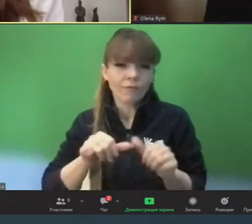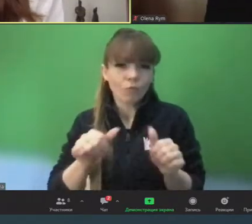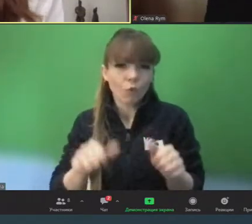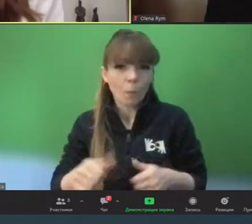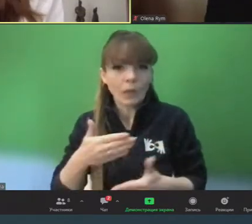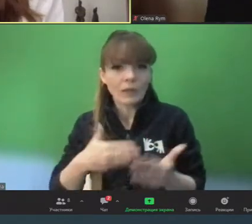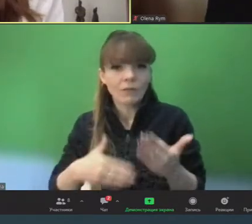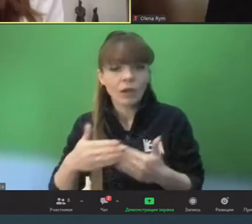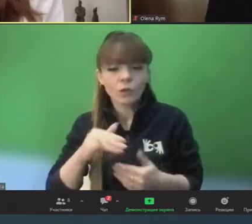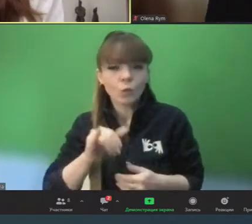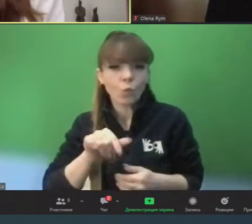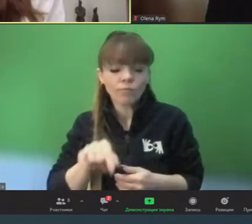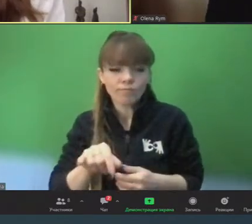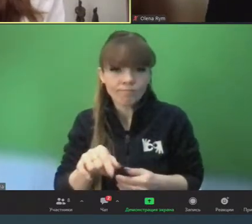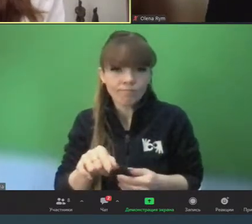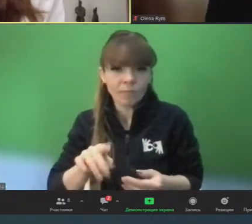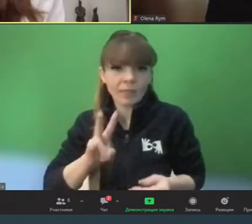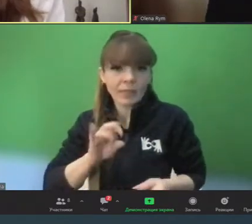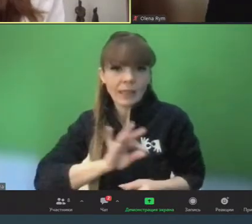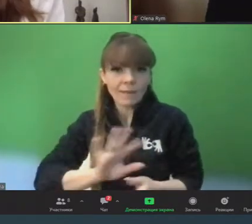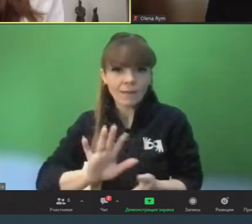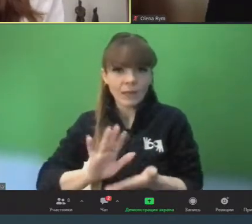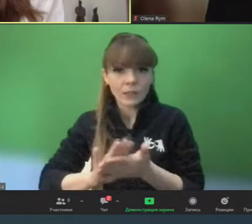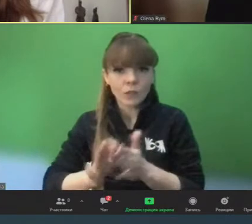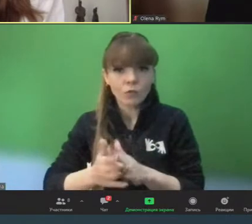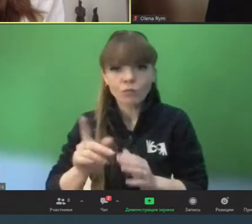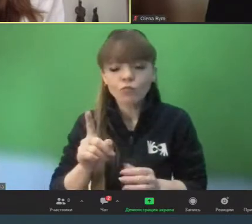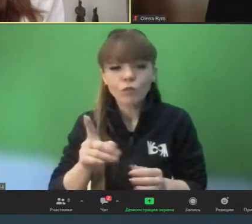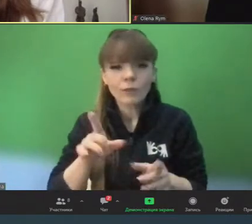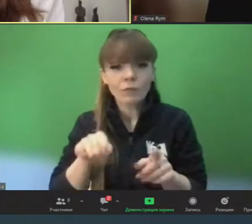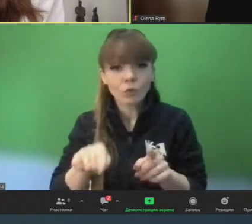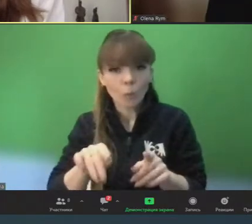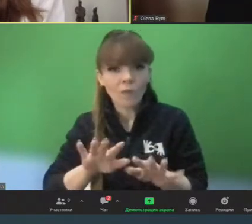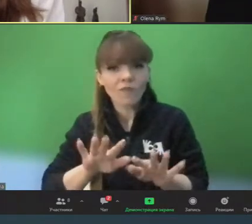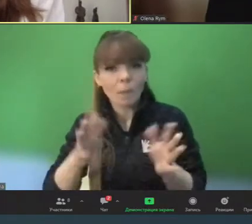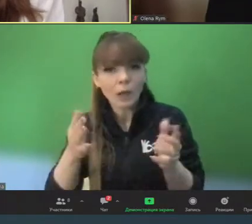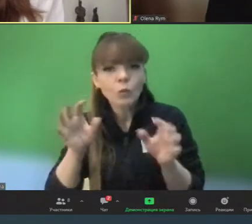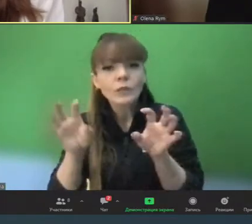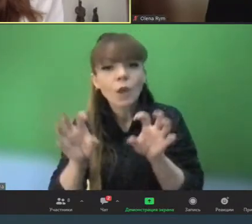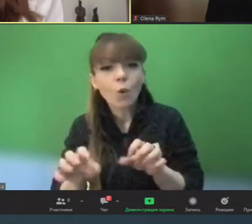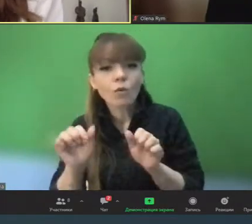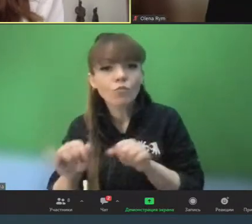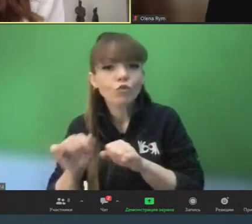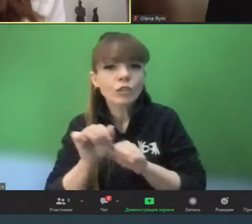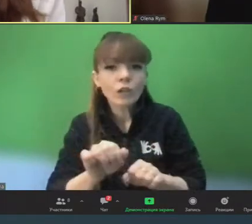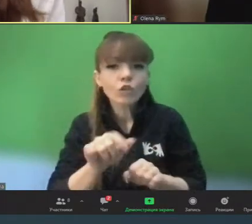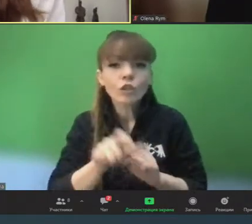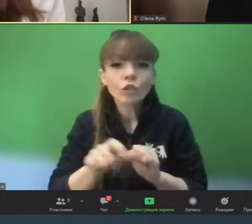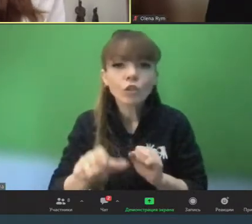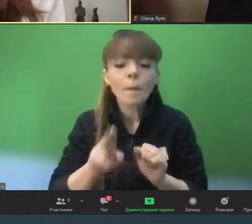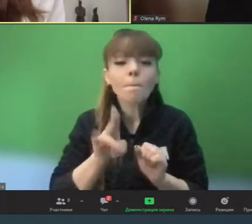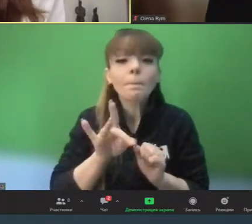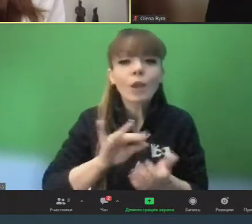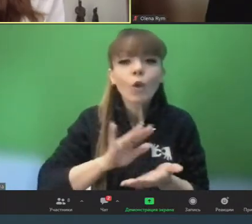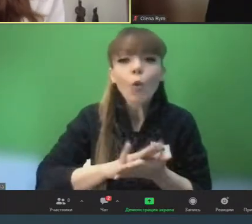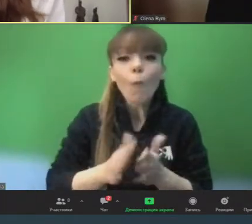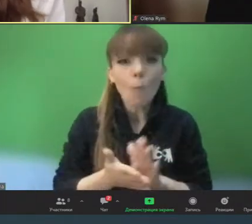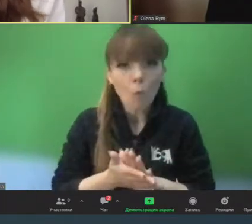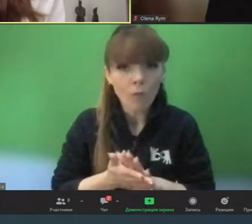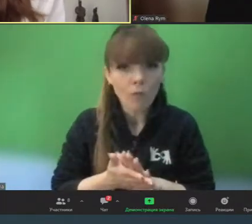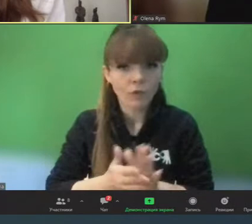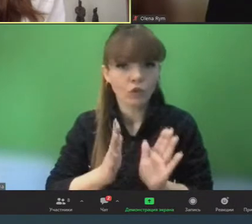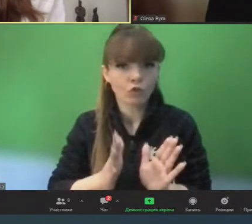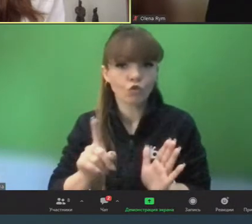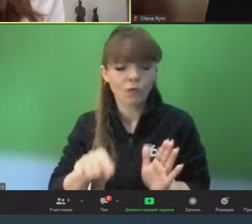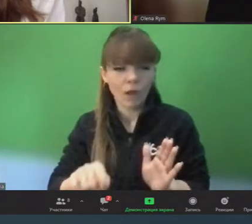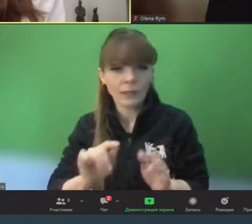me that people with heavy forms of disabilities are mainly disadvantaged. They can only be